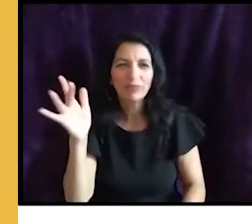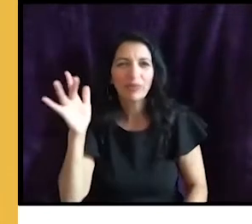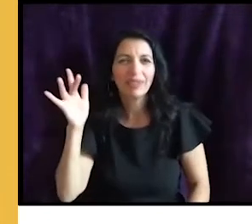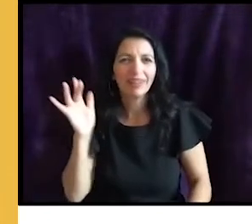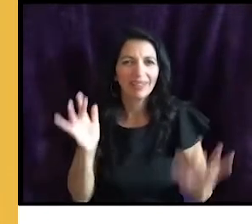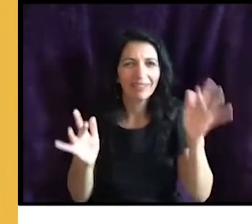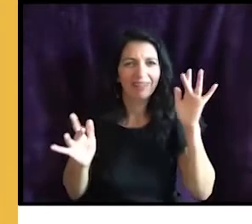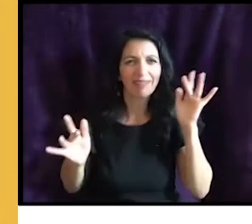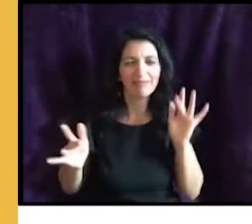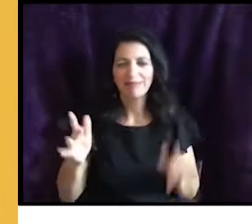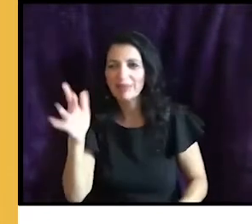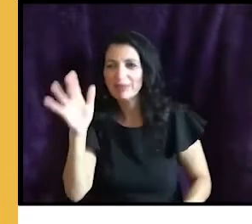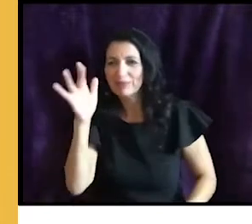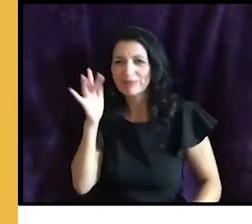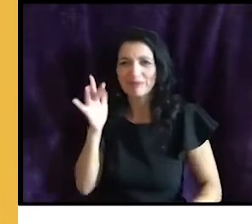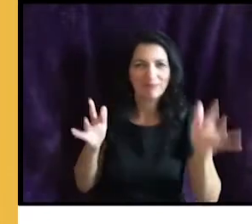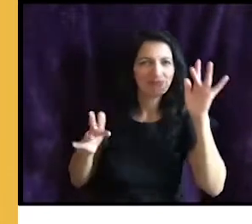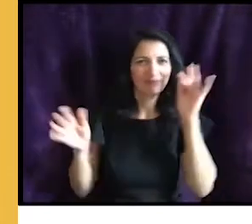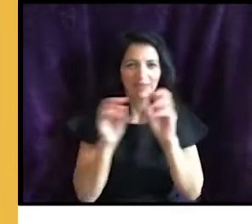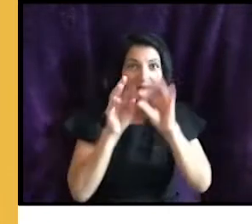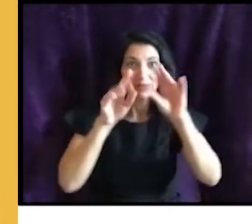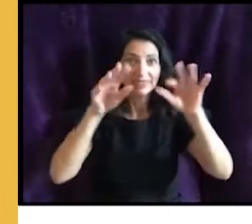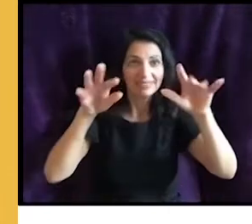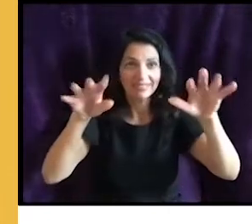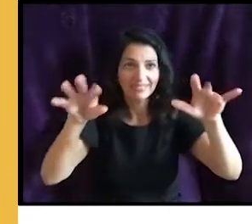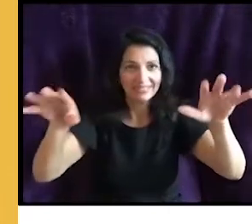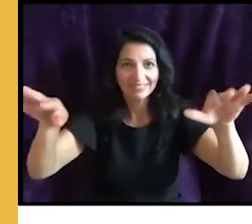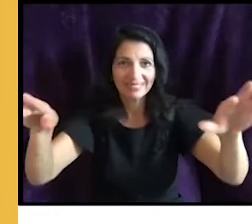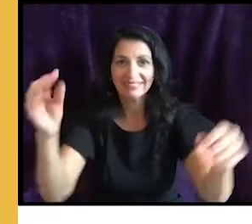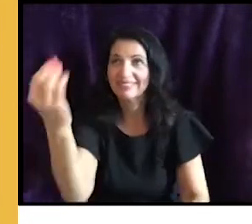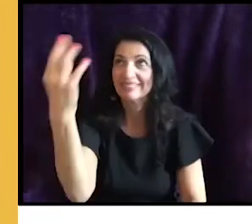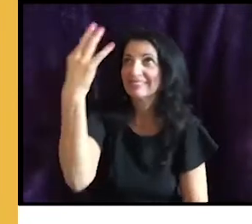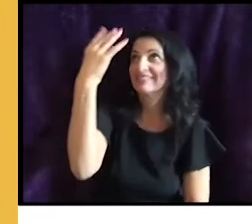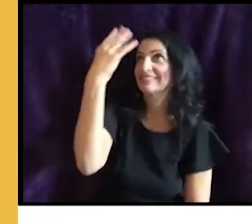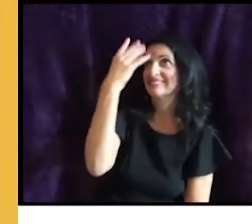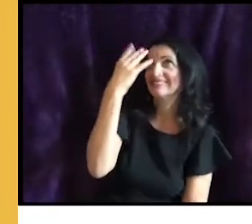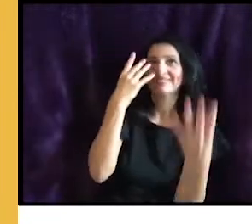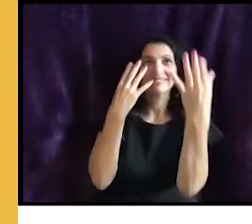the sky. Twinkle, twinkle, twinkle,